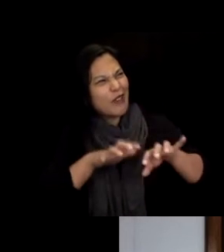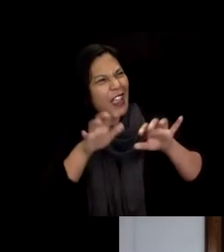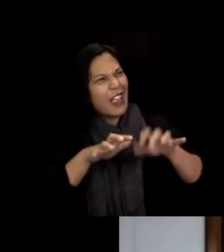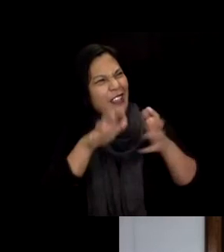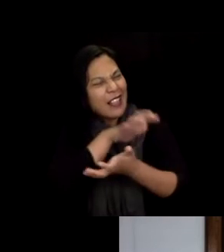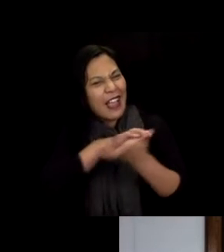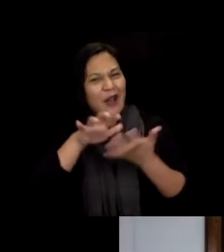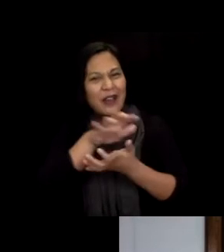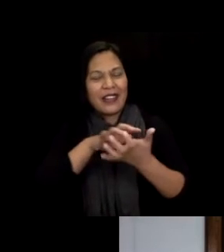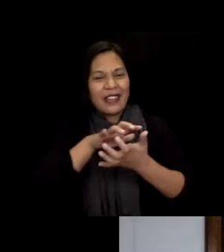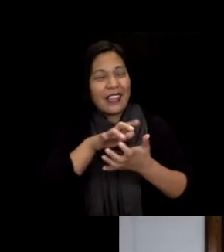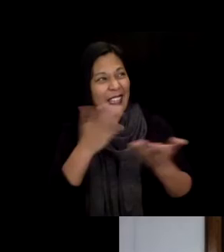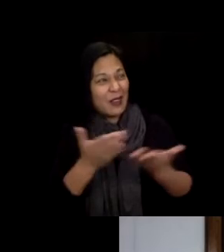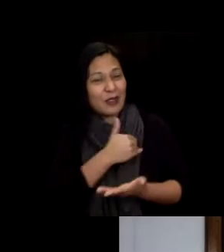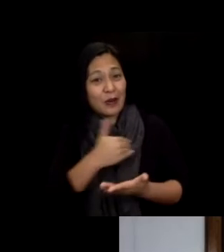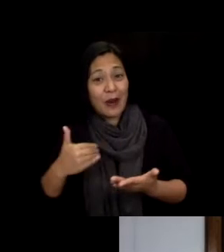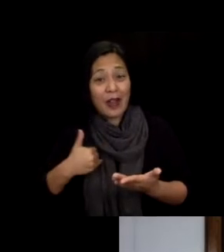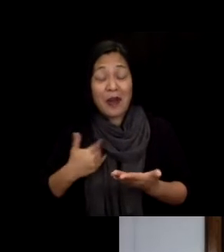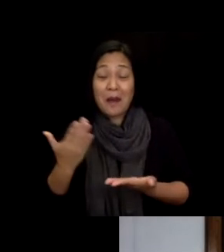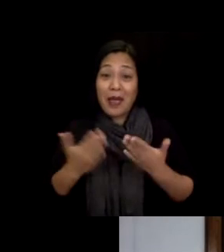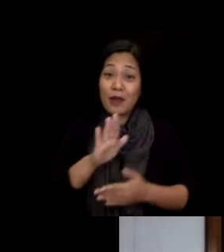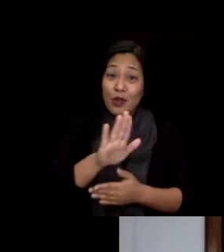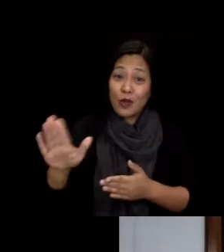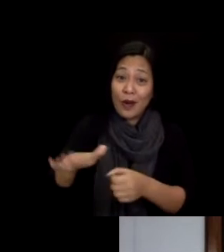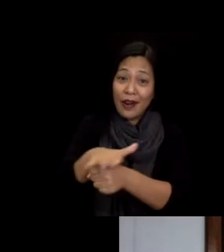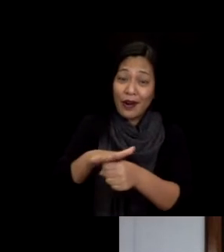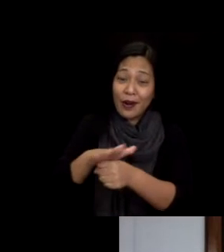from Toronto, I hope it's blue skies and sun where you are.